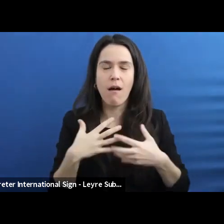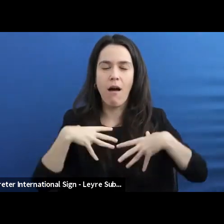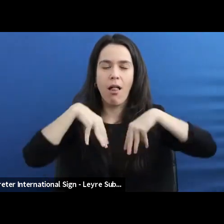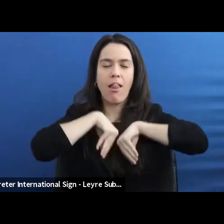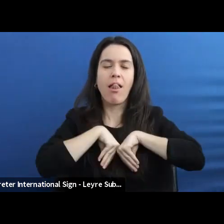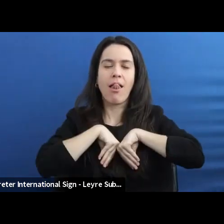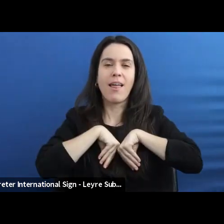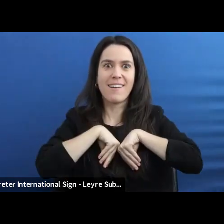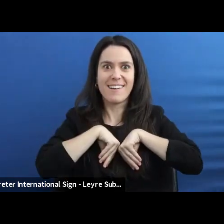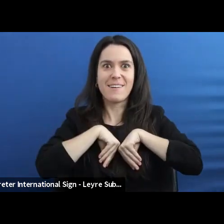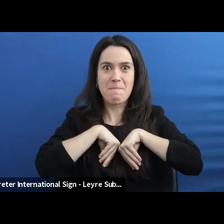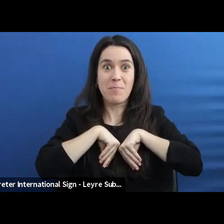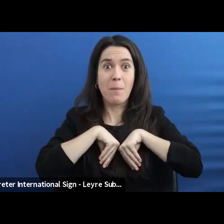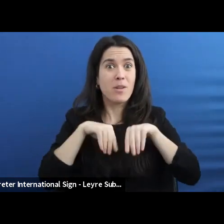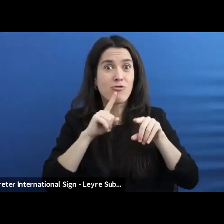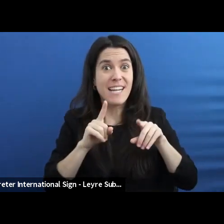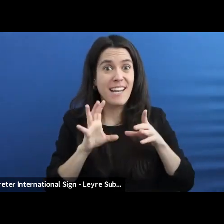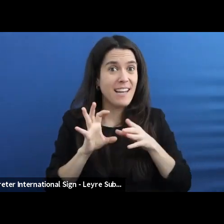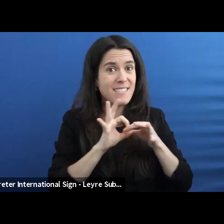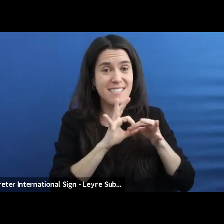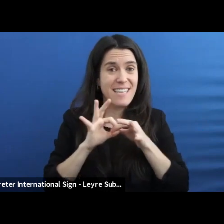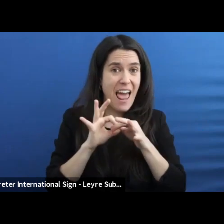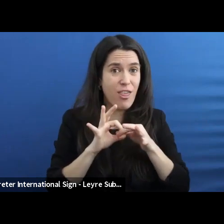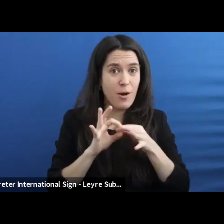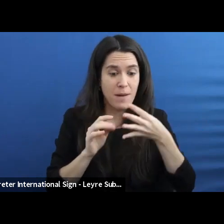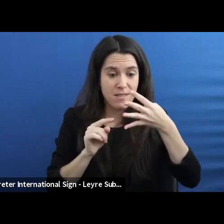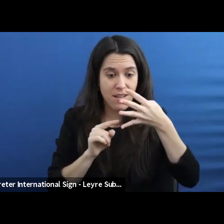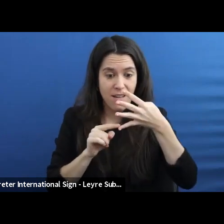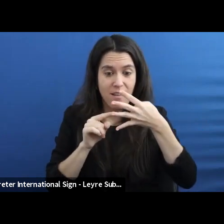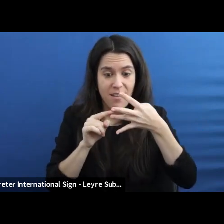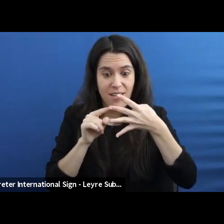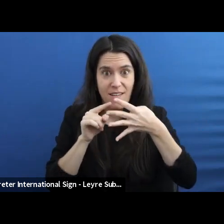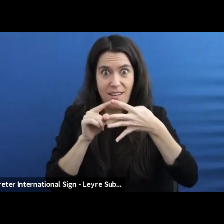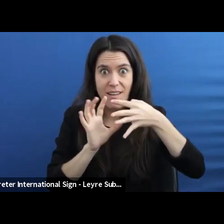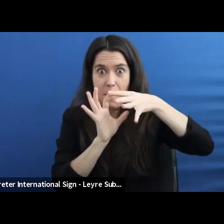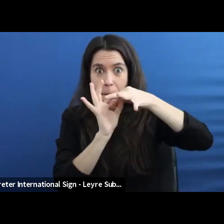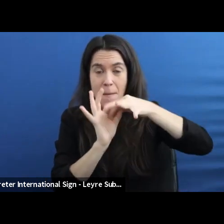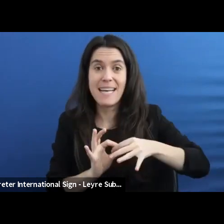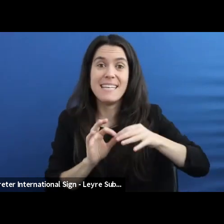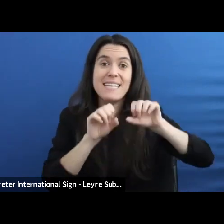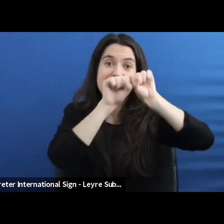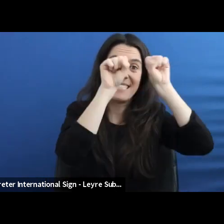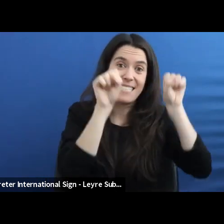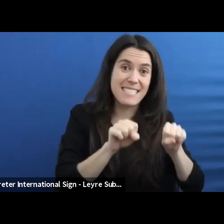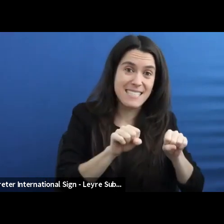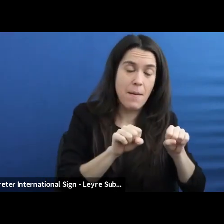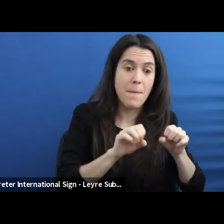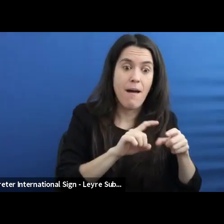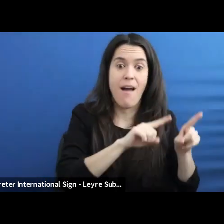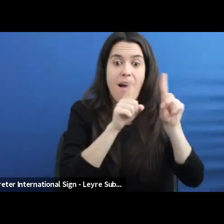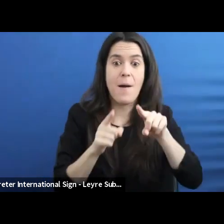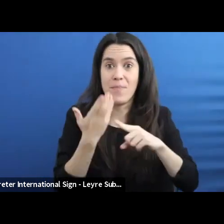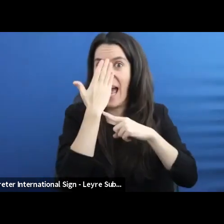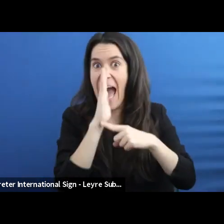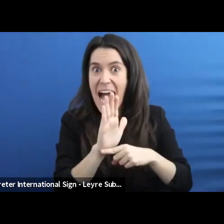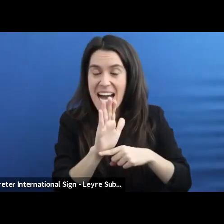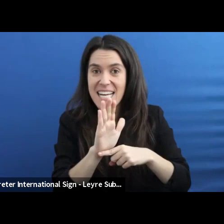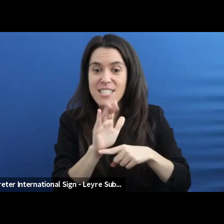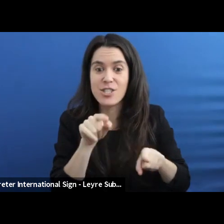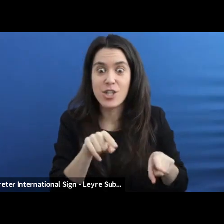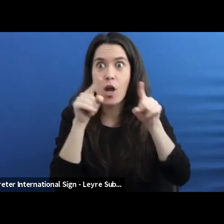But they go together, we have to change our system, the system supports the attitudes and the awareness, this feeds back into the